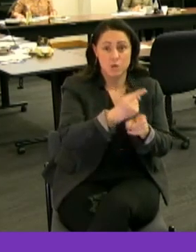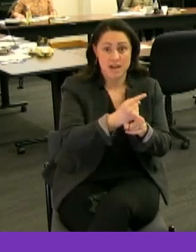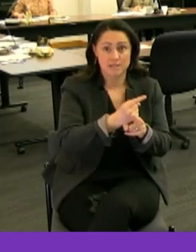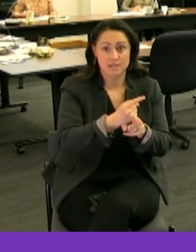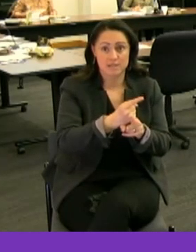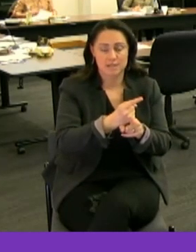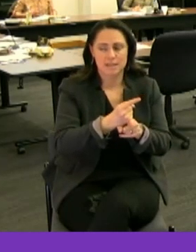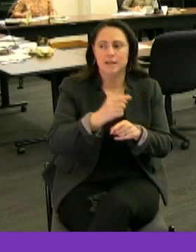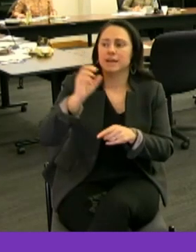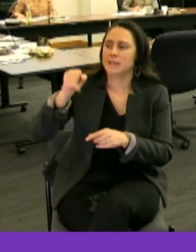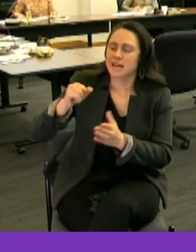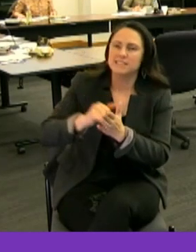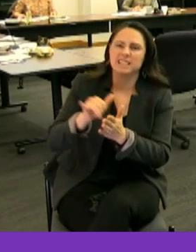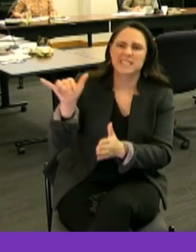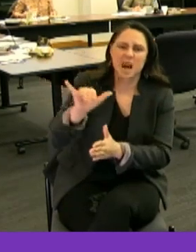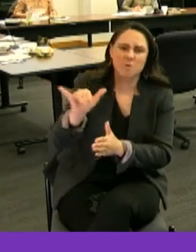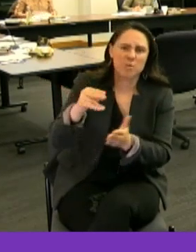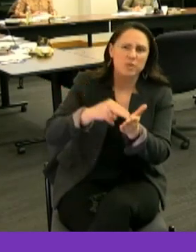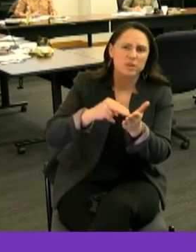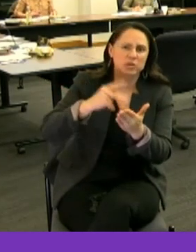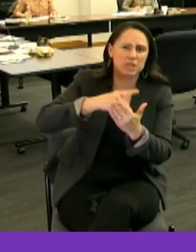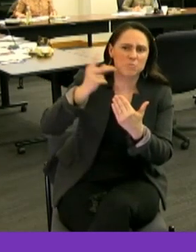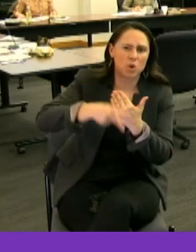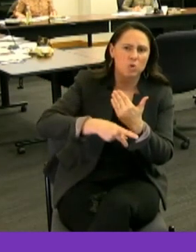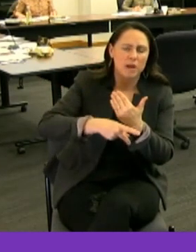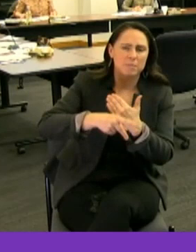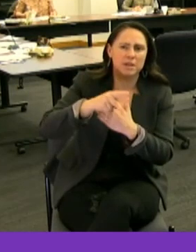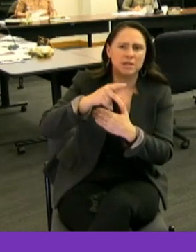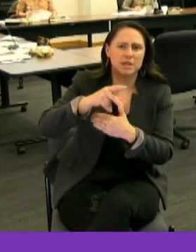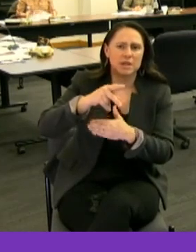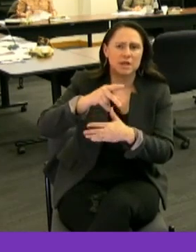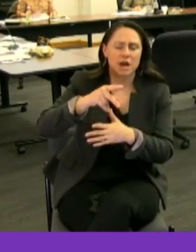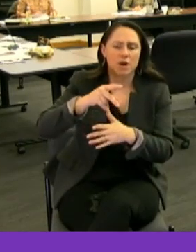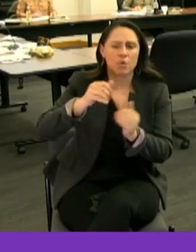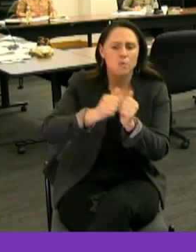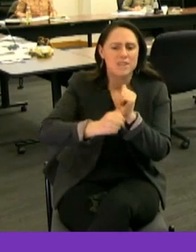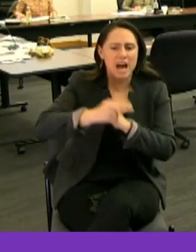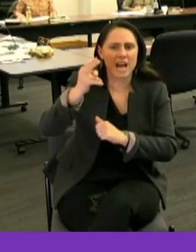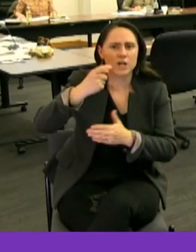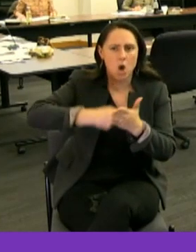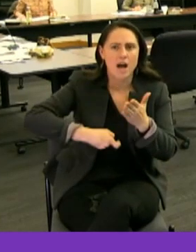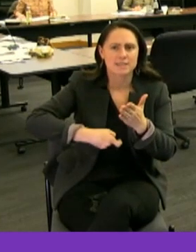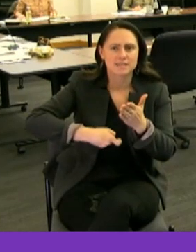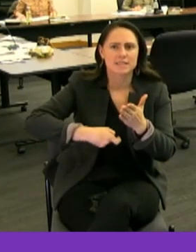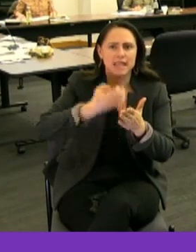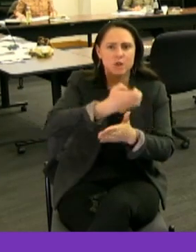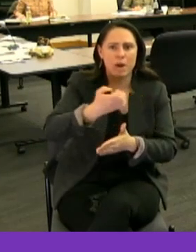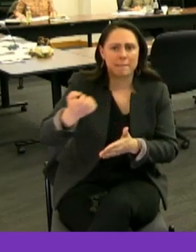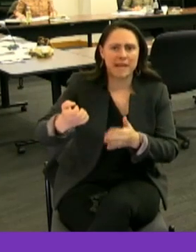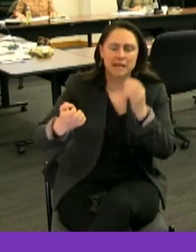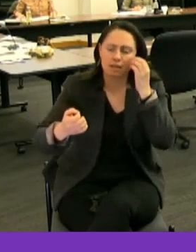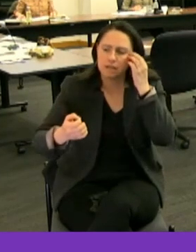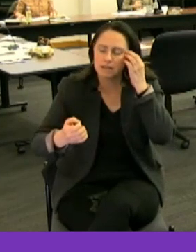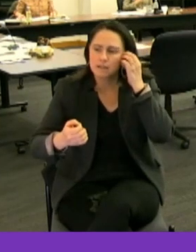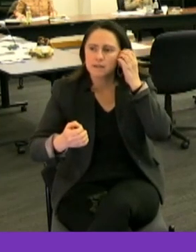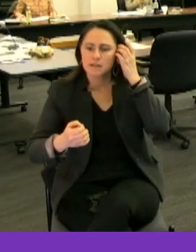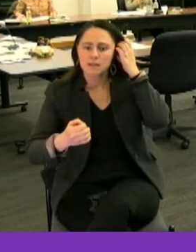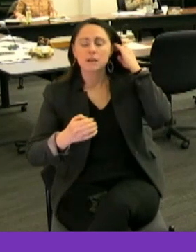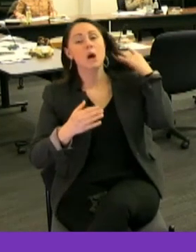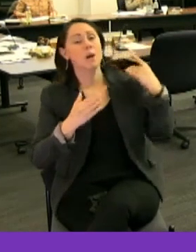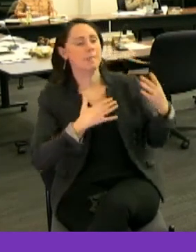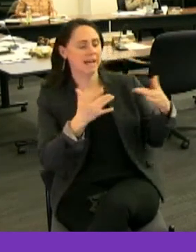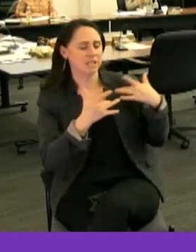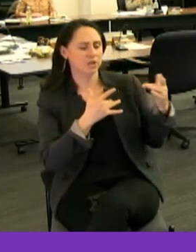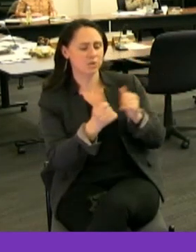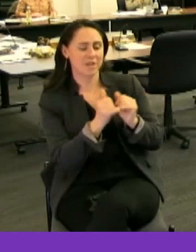Correct? This is comparable to our nursing programs, culinary CTE with high cost equipment. Okay. My